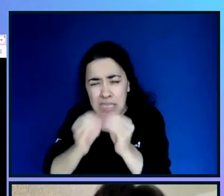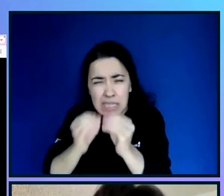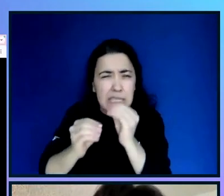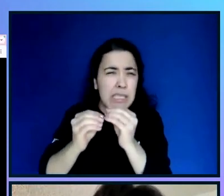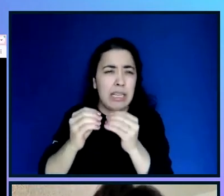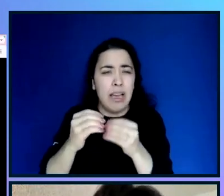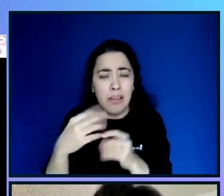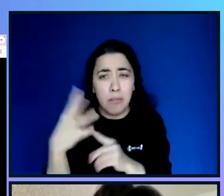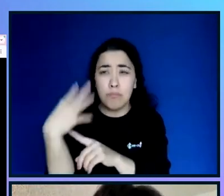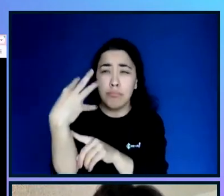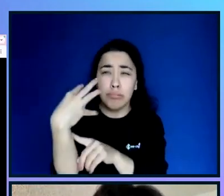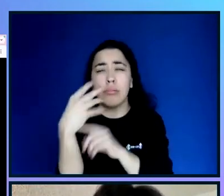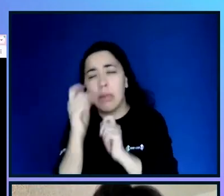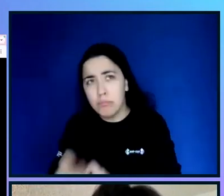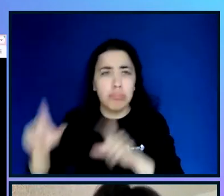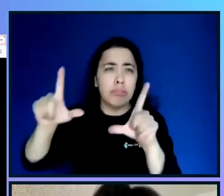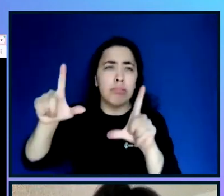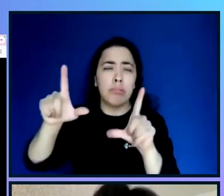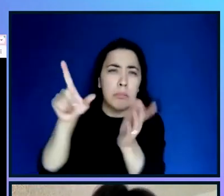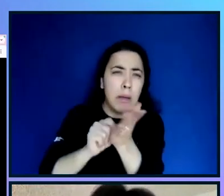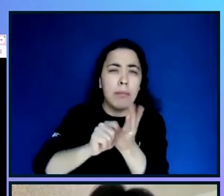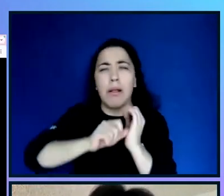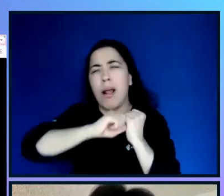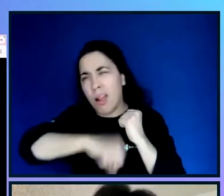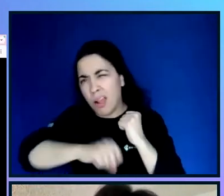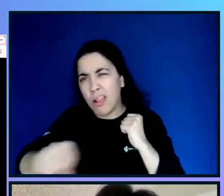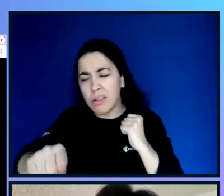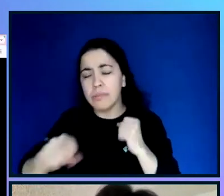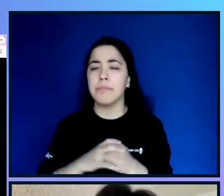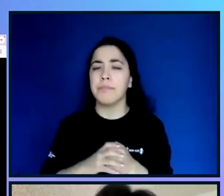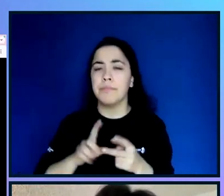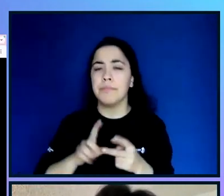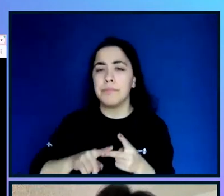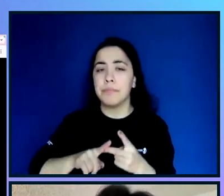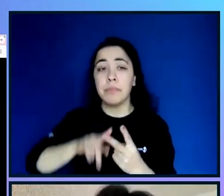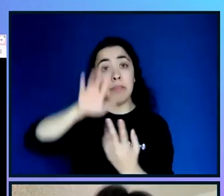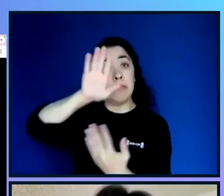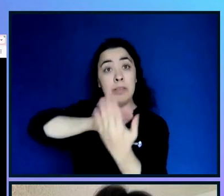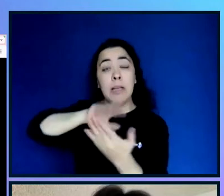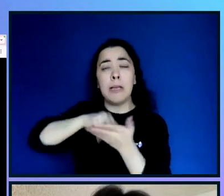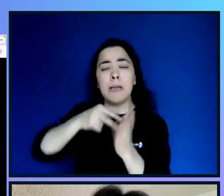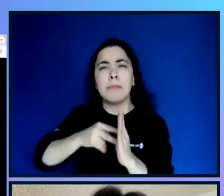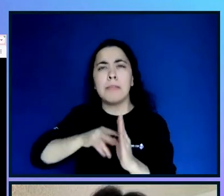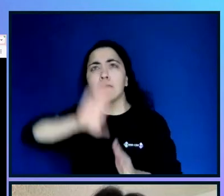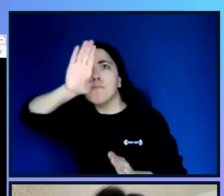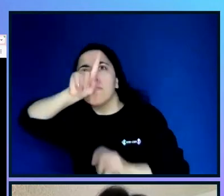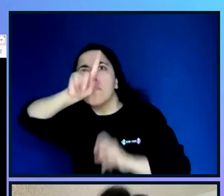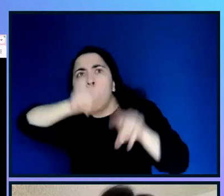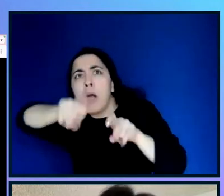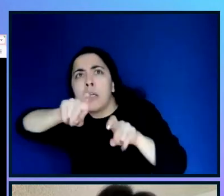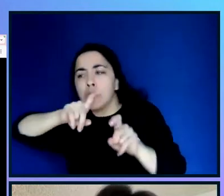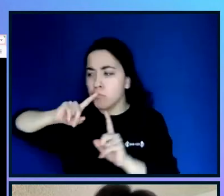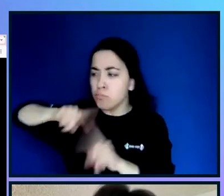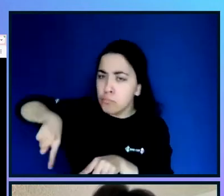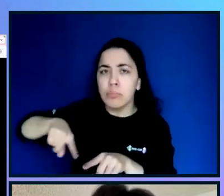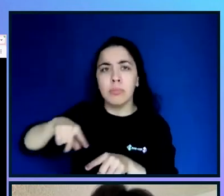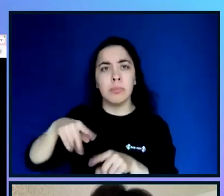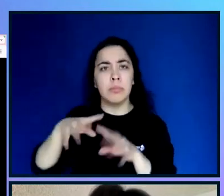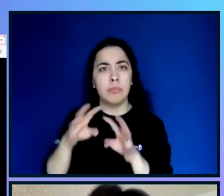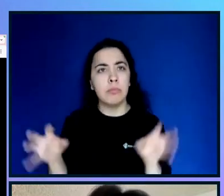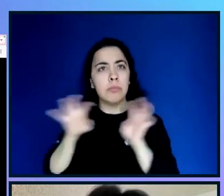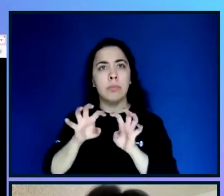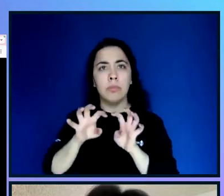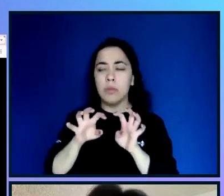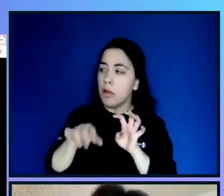video. Second, it has the opportunity for live questions. Attendees have the opportunity to learn with and from peers